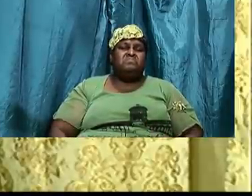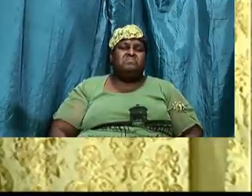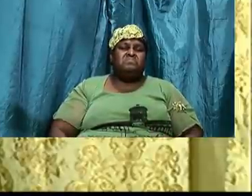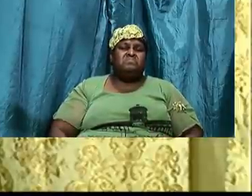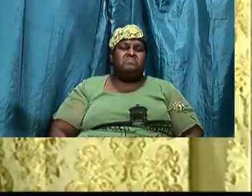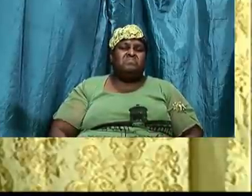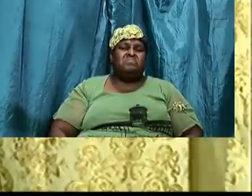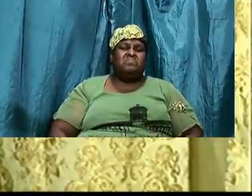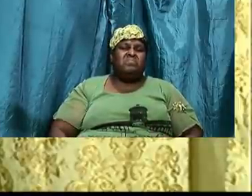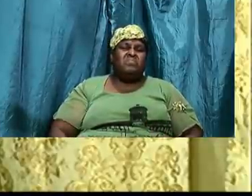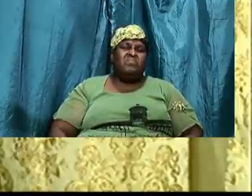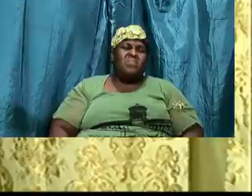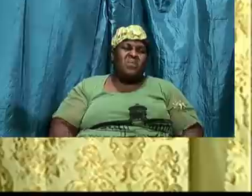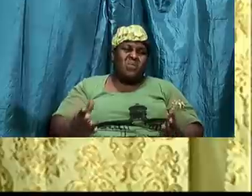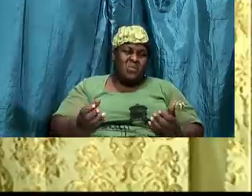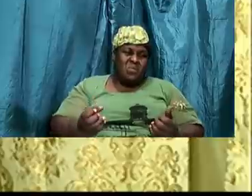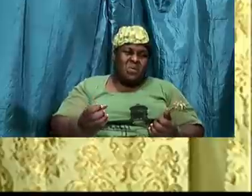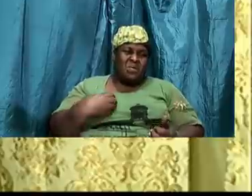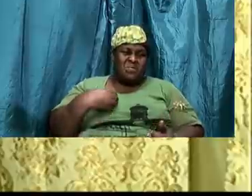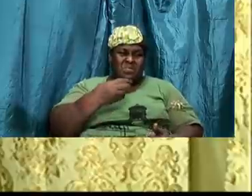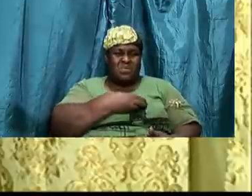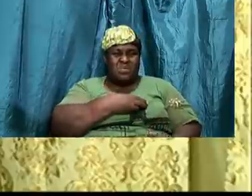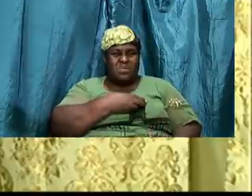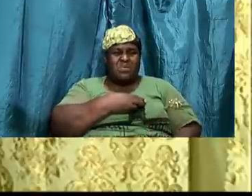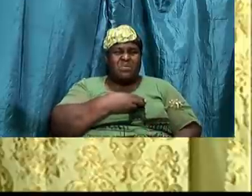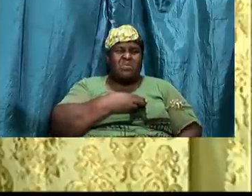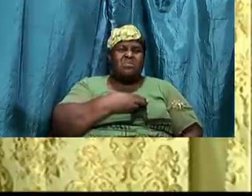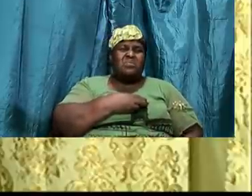I want us to turn to St. John